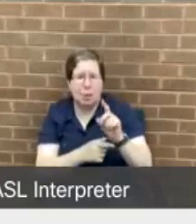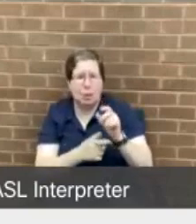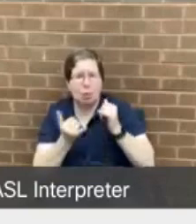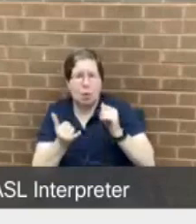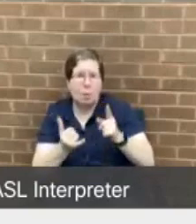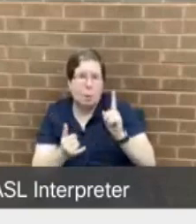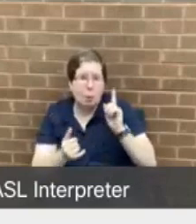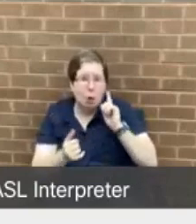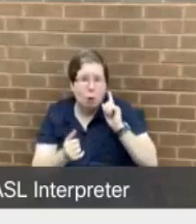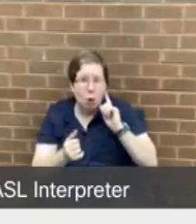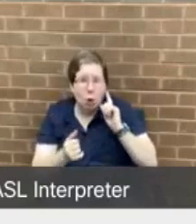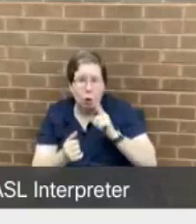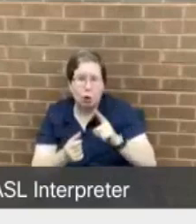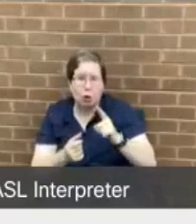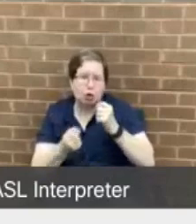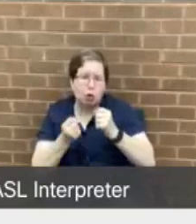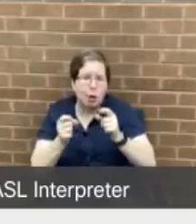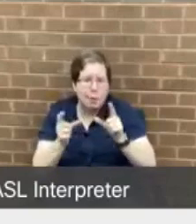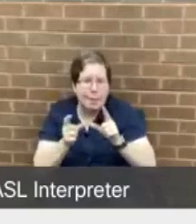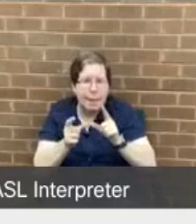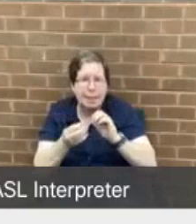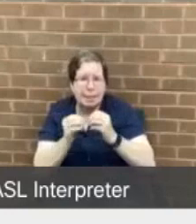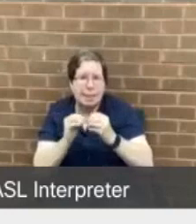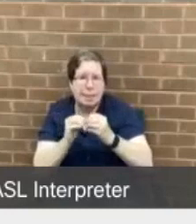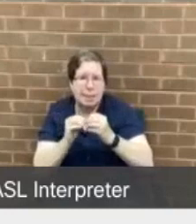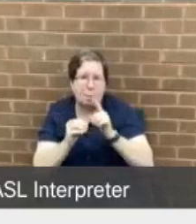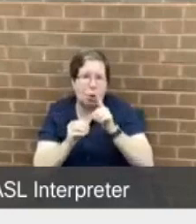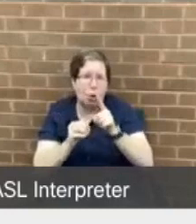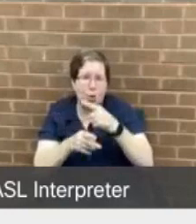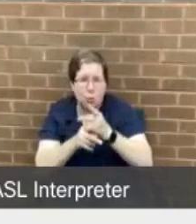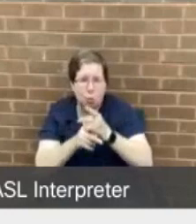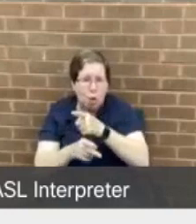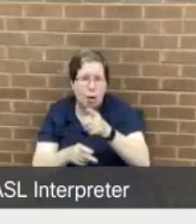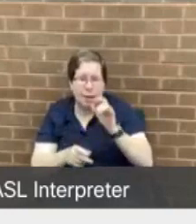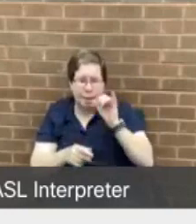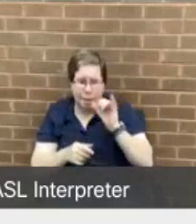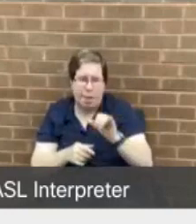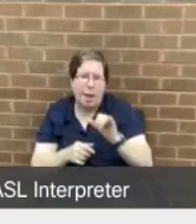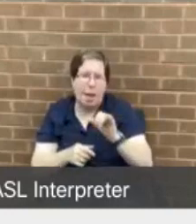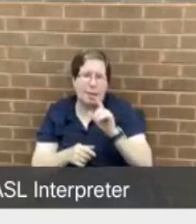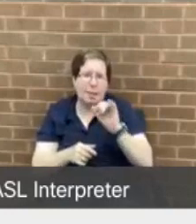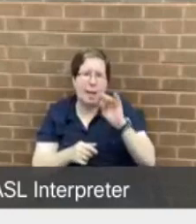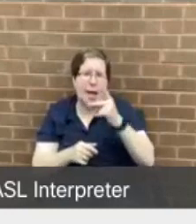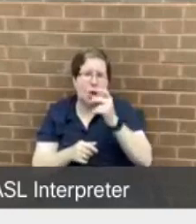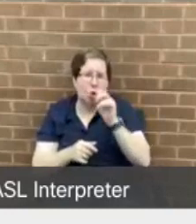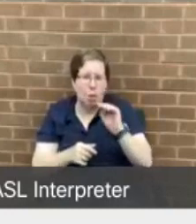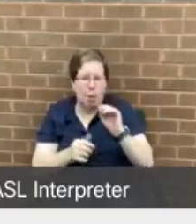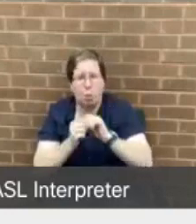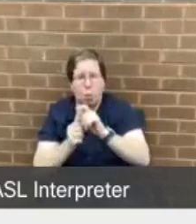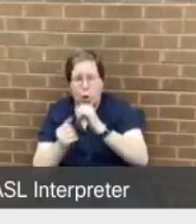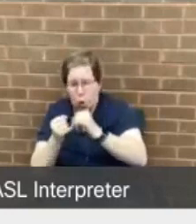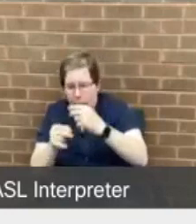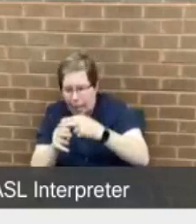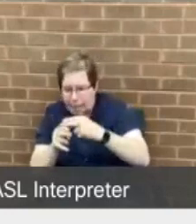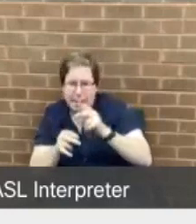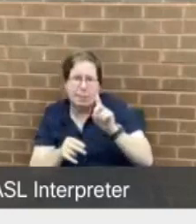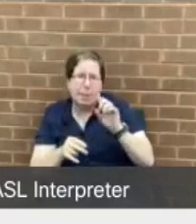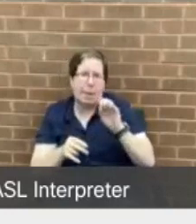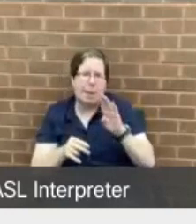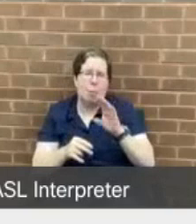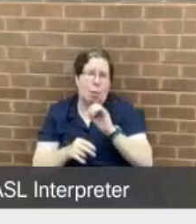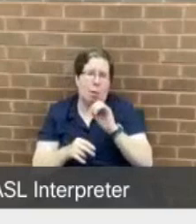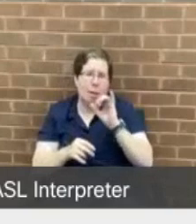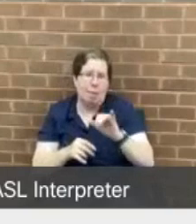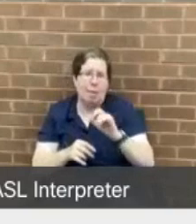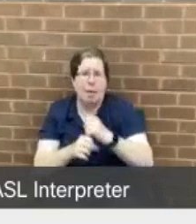a SoundEx or a driver's license number that's on your product. That is an algorithm made up of your last name and date of birth. And not as secure